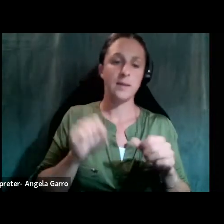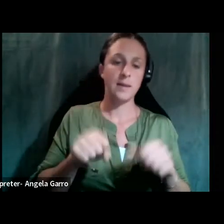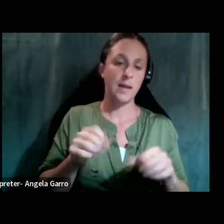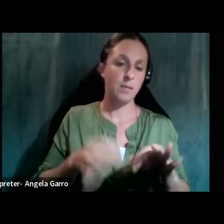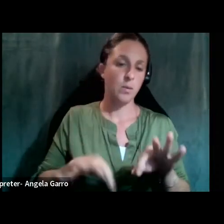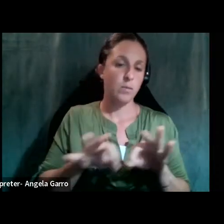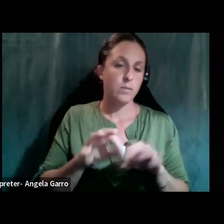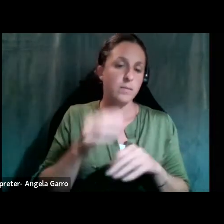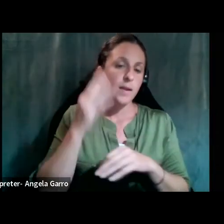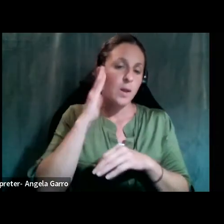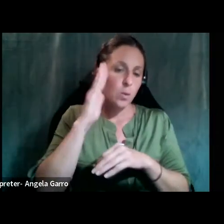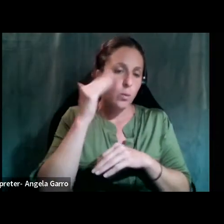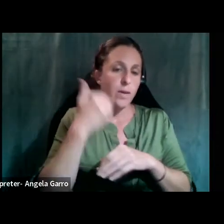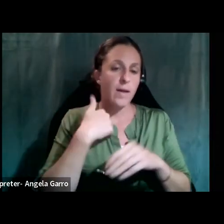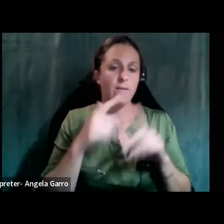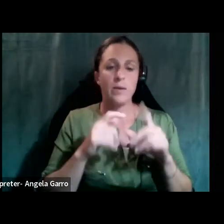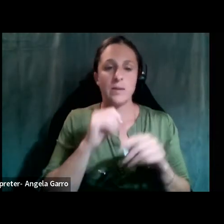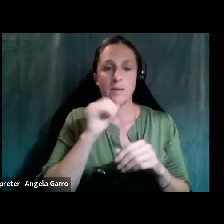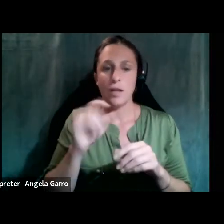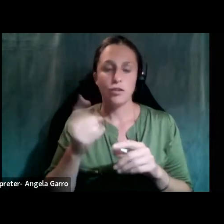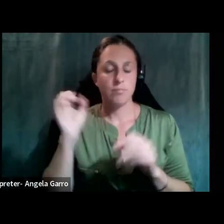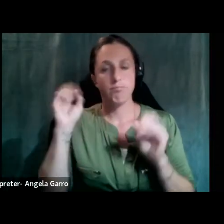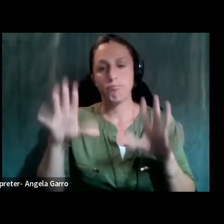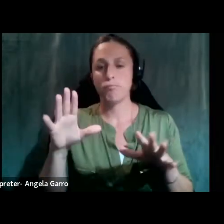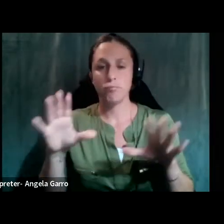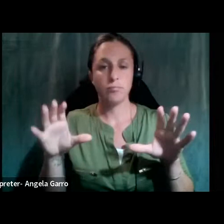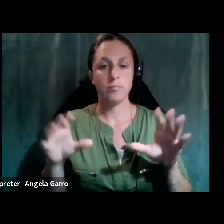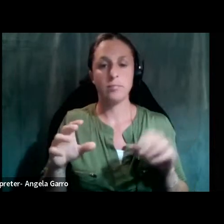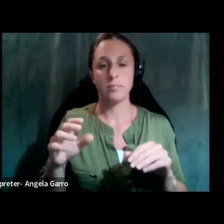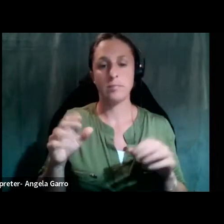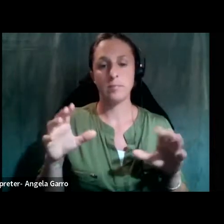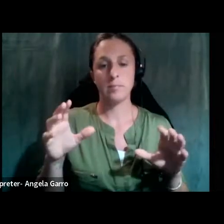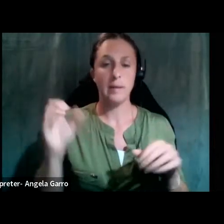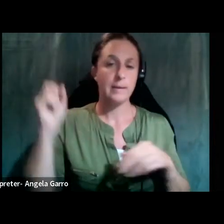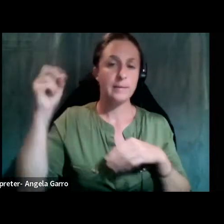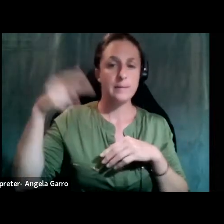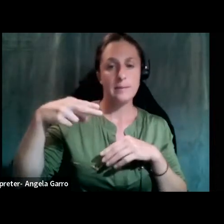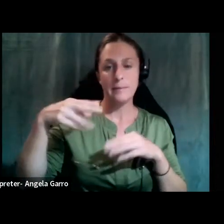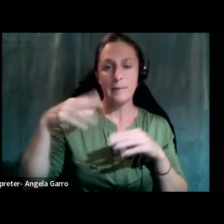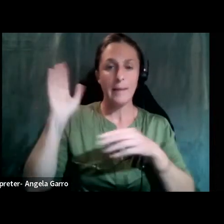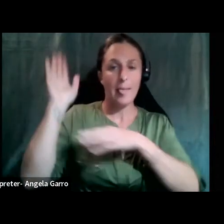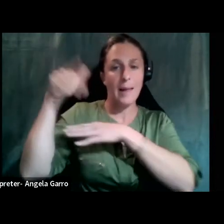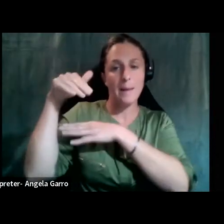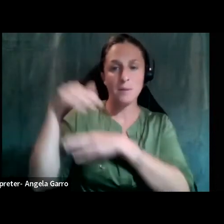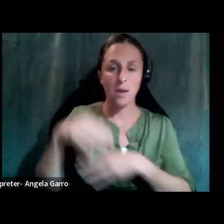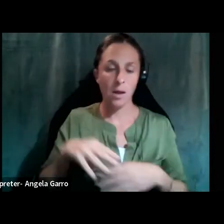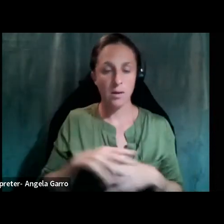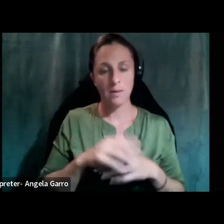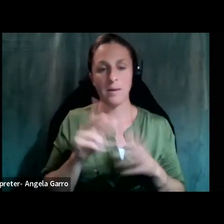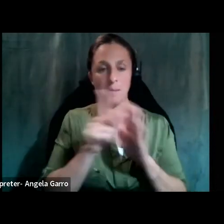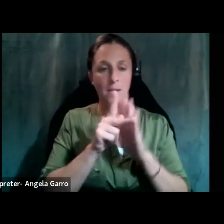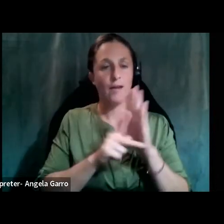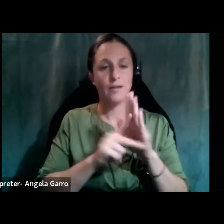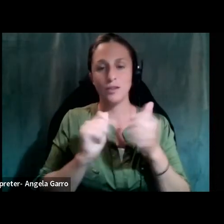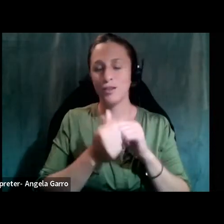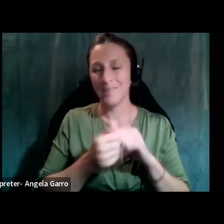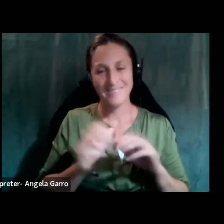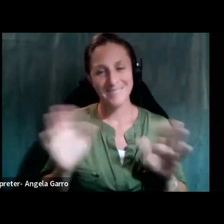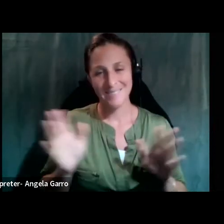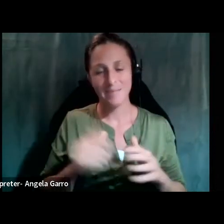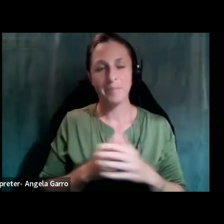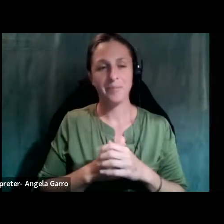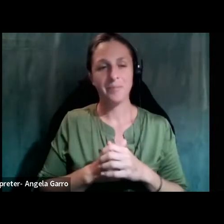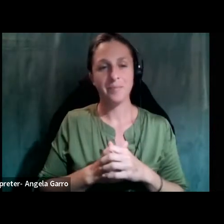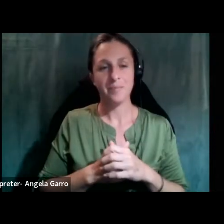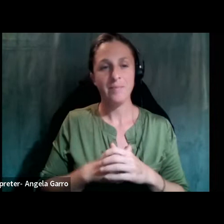I knew there would be questions, that this wasn't a slam dunk, no pun intended, slam dunk policy change. Yeah, right, there we go.